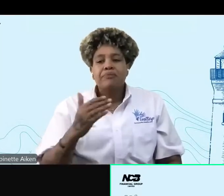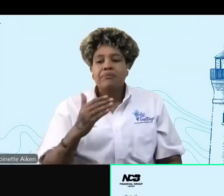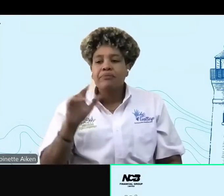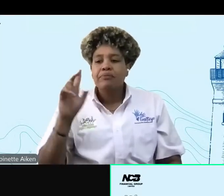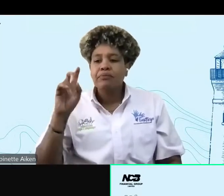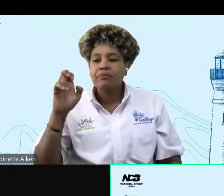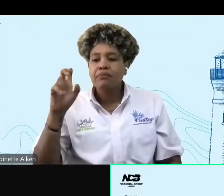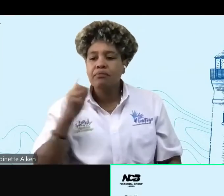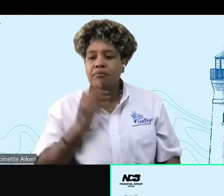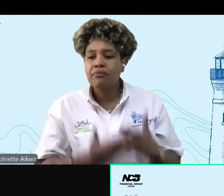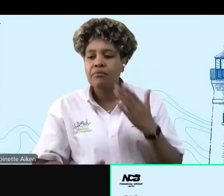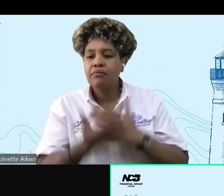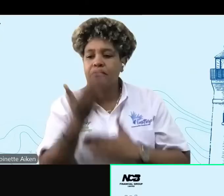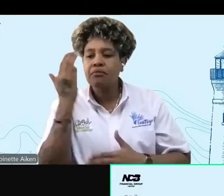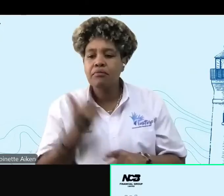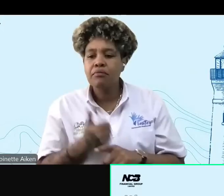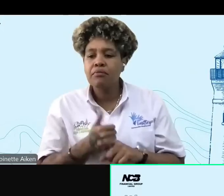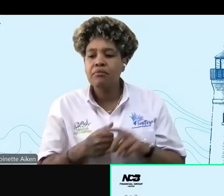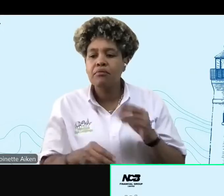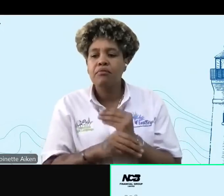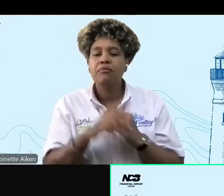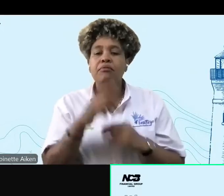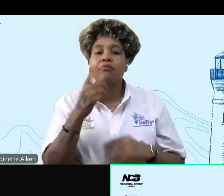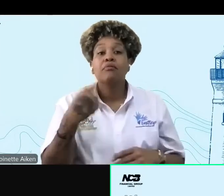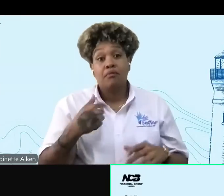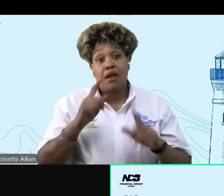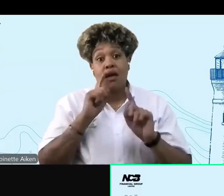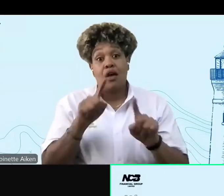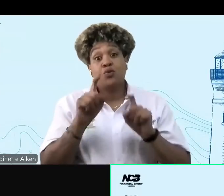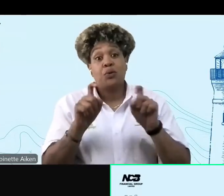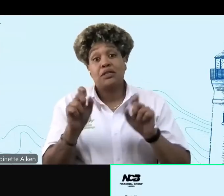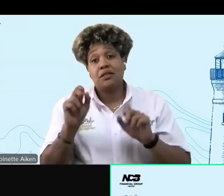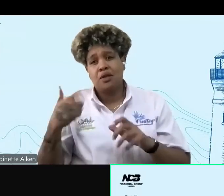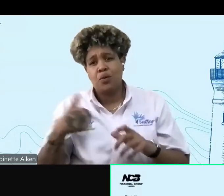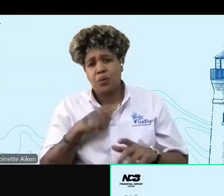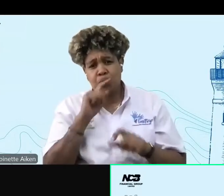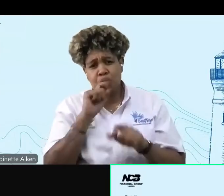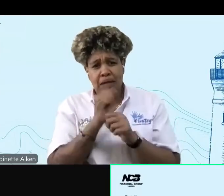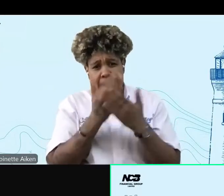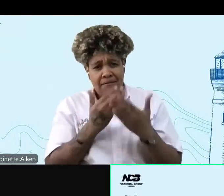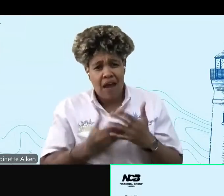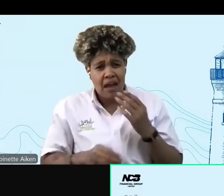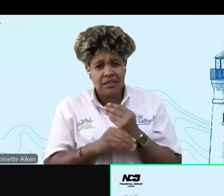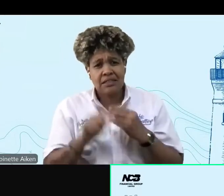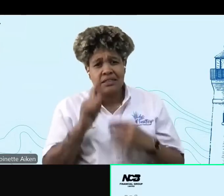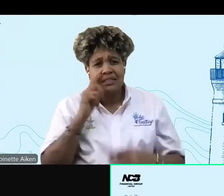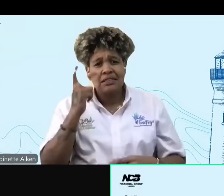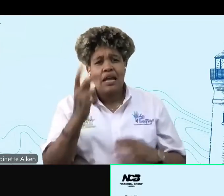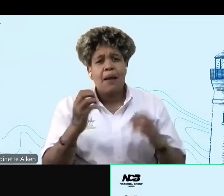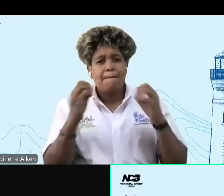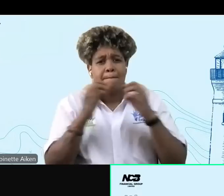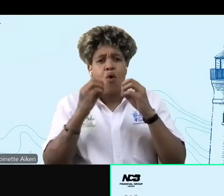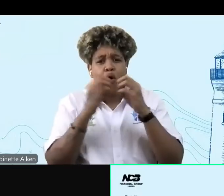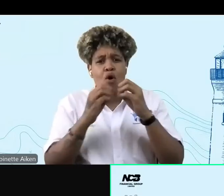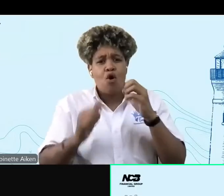Morning, everyone. Let me answer the question back way. We are, in fact, seeing more robust demand